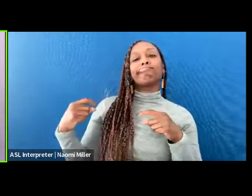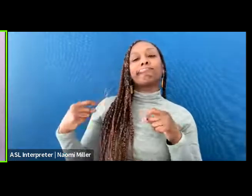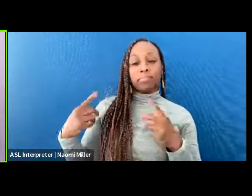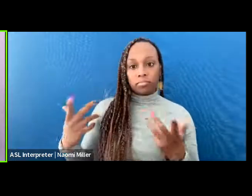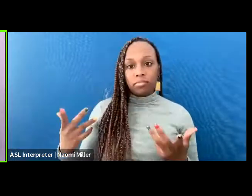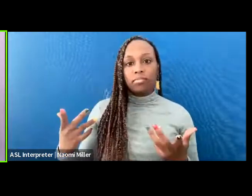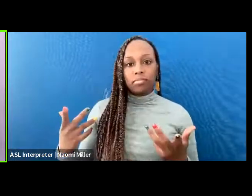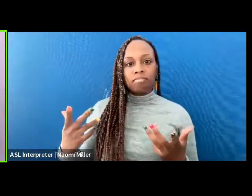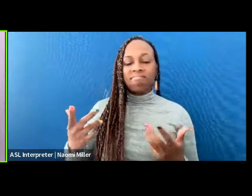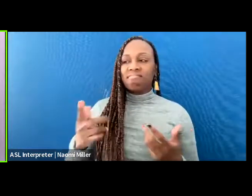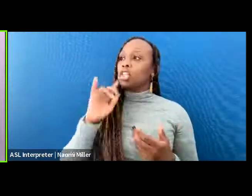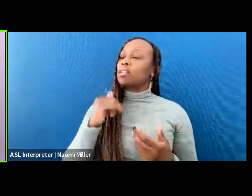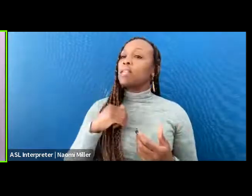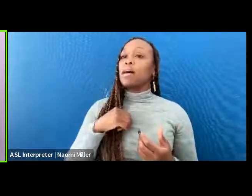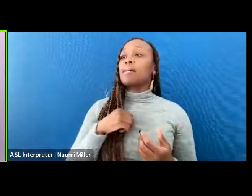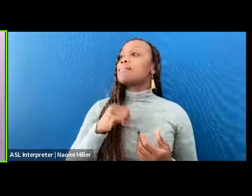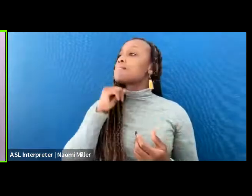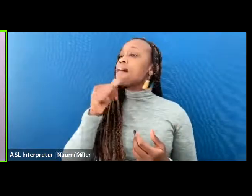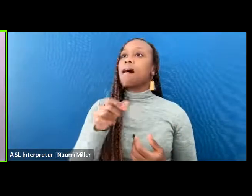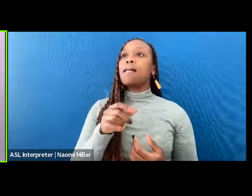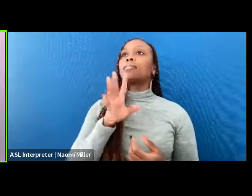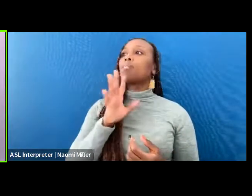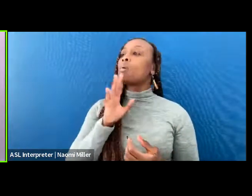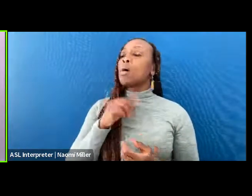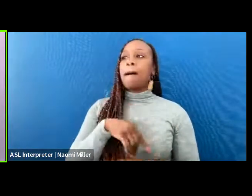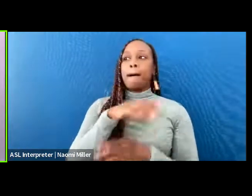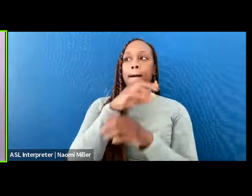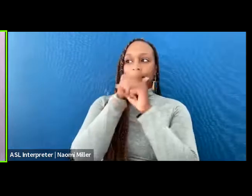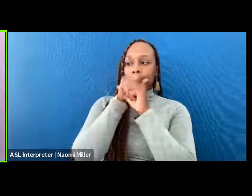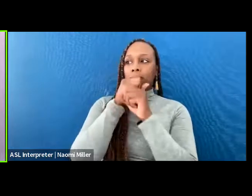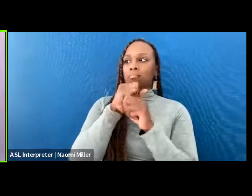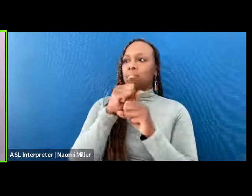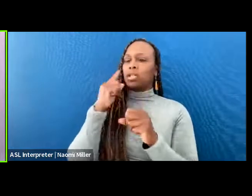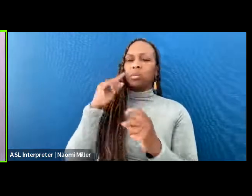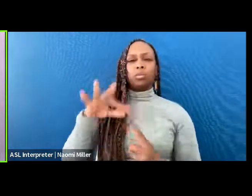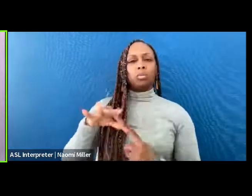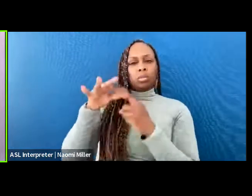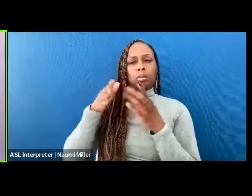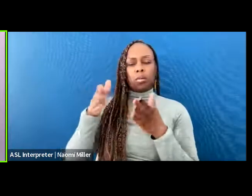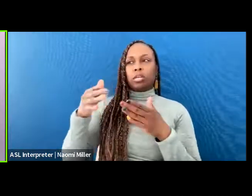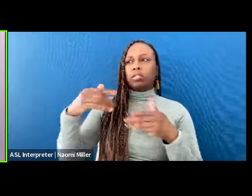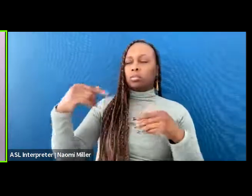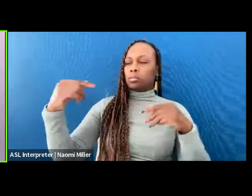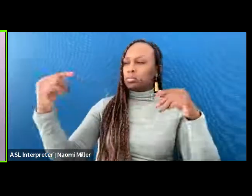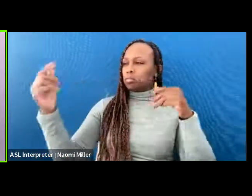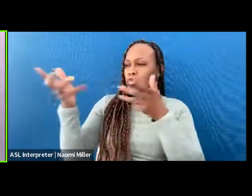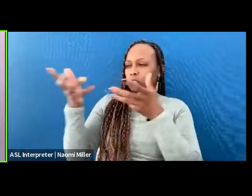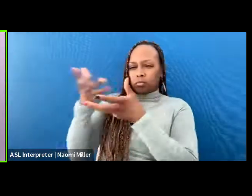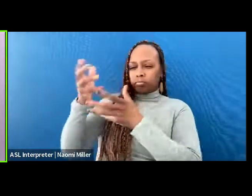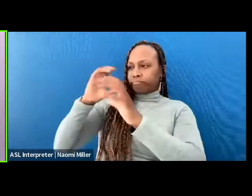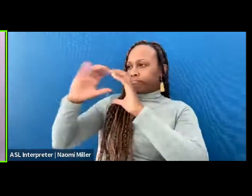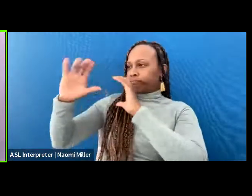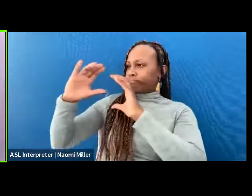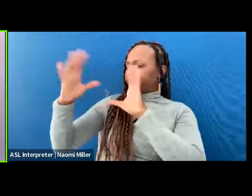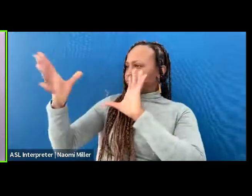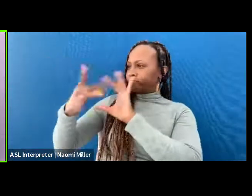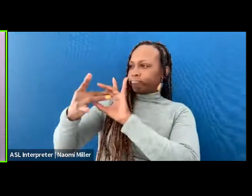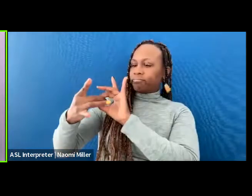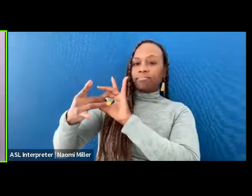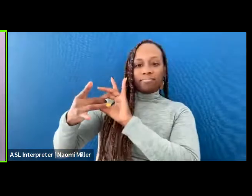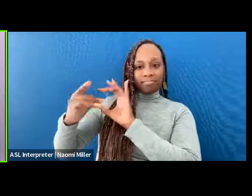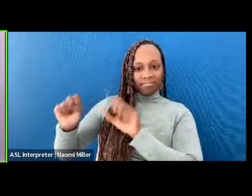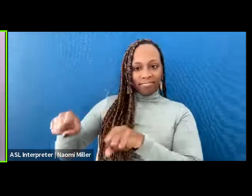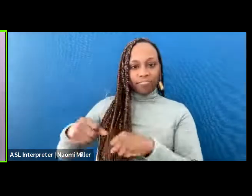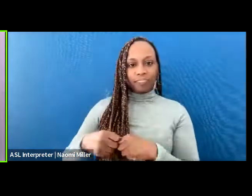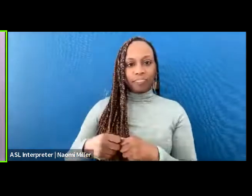instinctual language between different people, like an entirely unique way of being able to communicate and connect. Similar